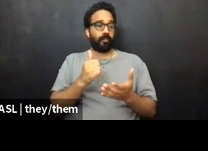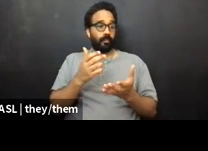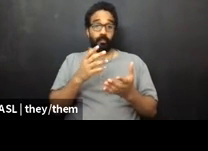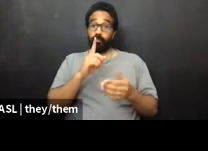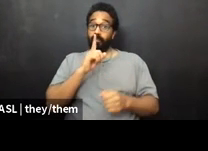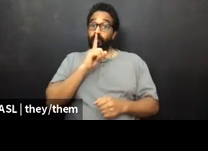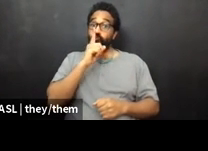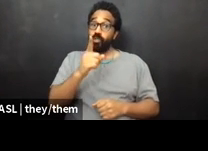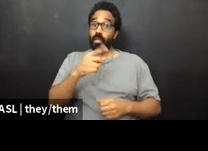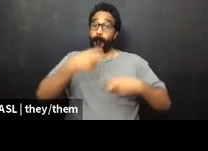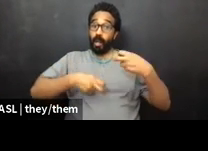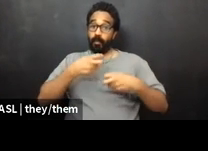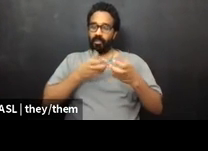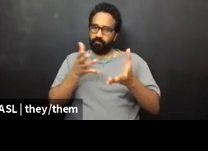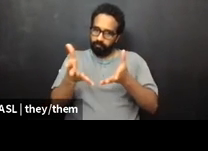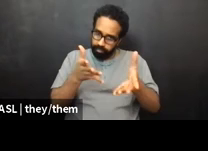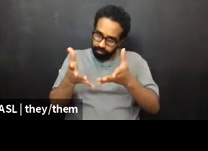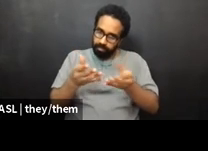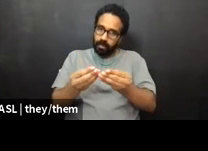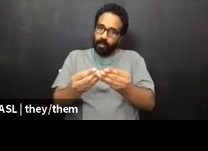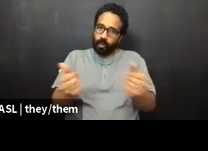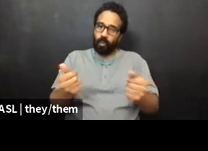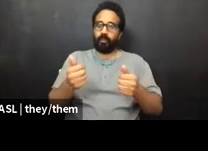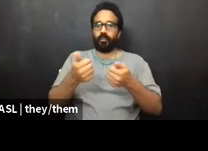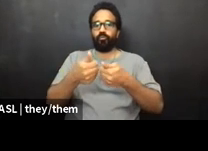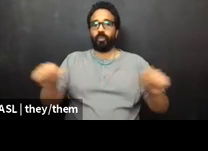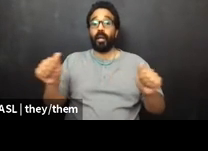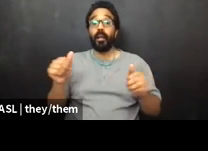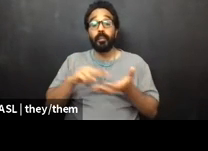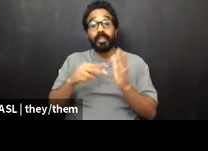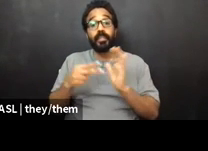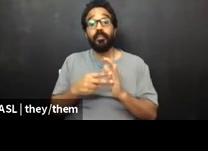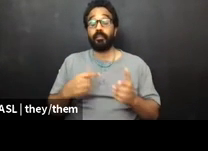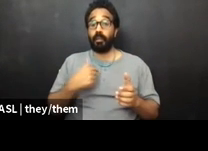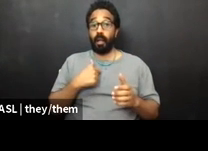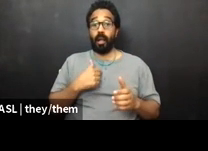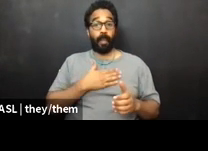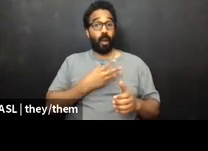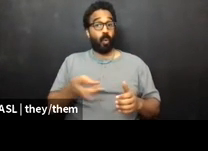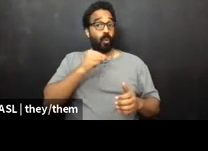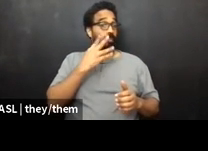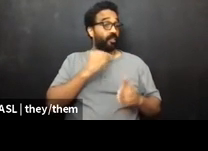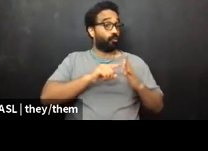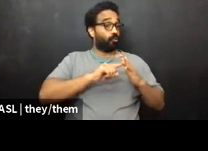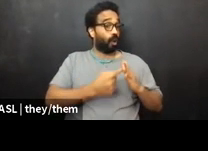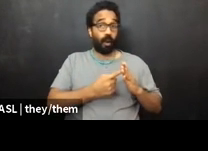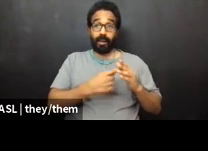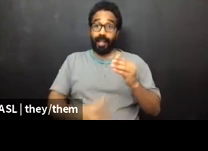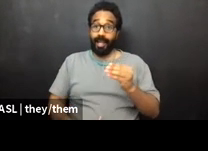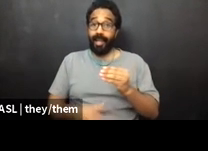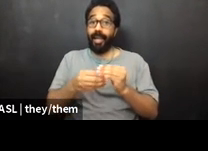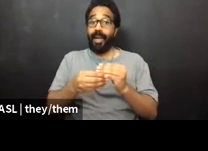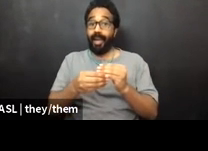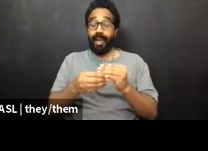own communities. So by coming from a personal place and then asking questions from that place, that does help us solve real problems